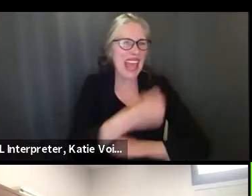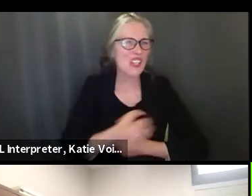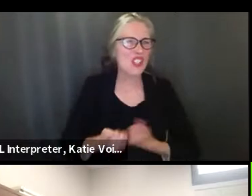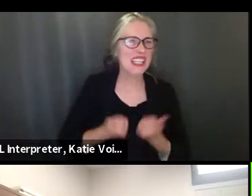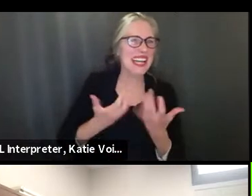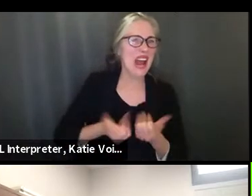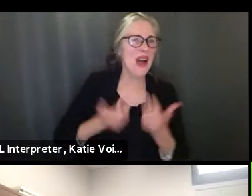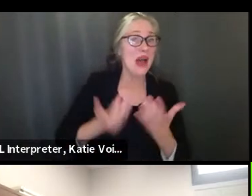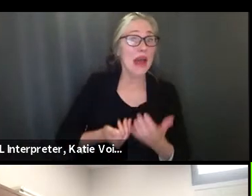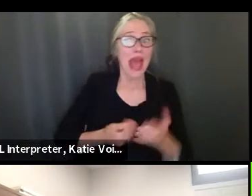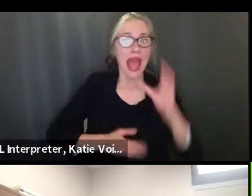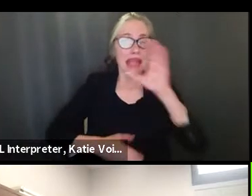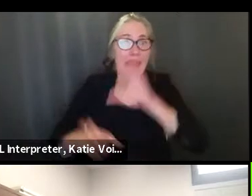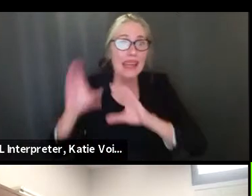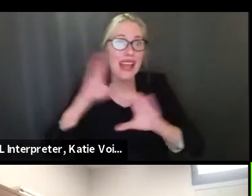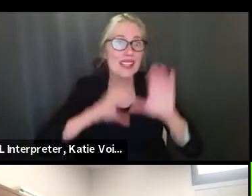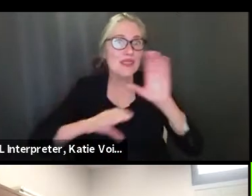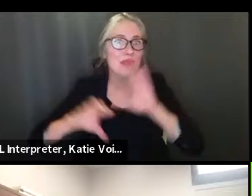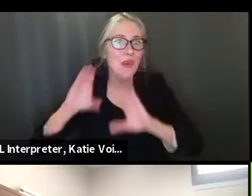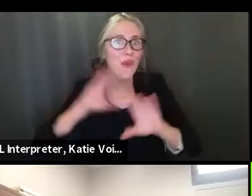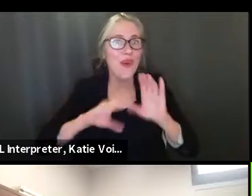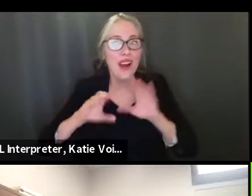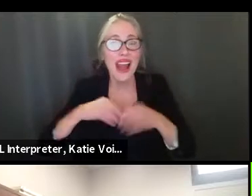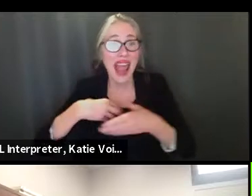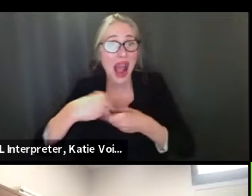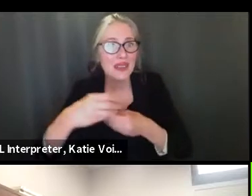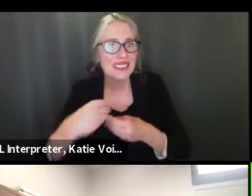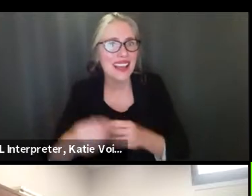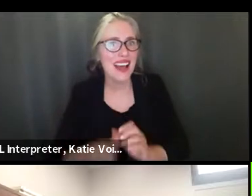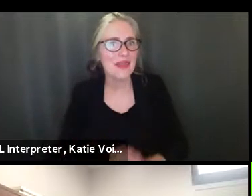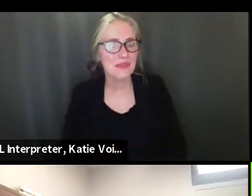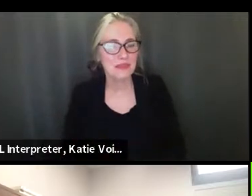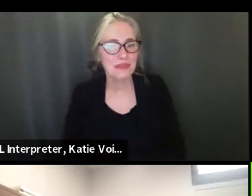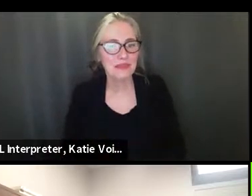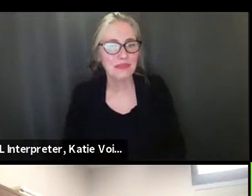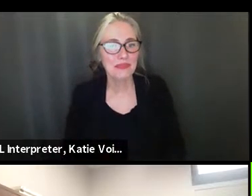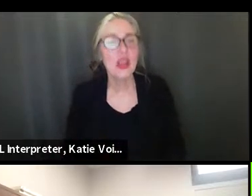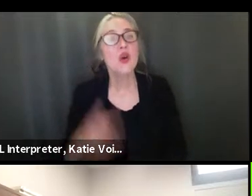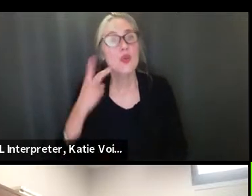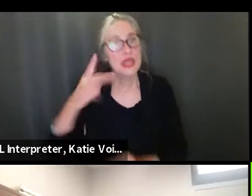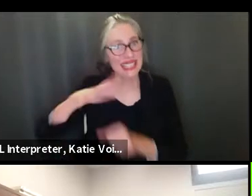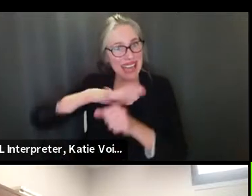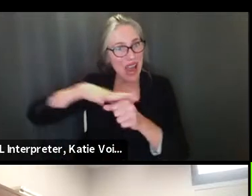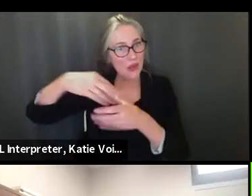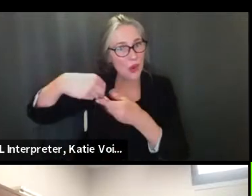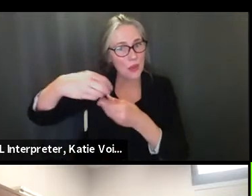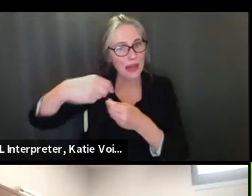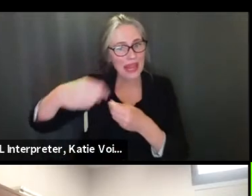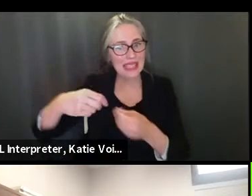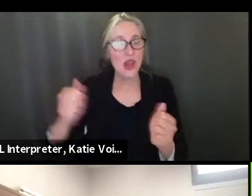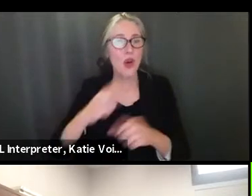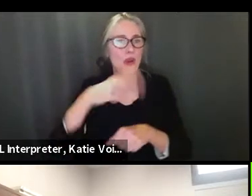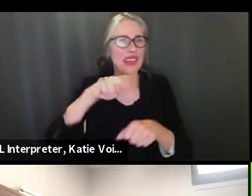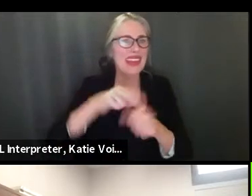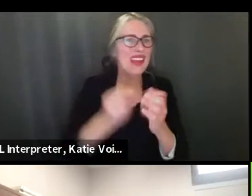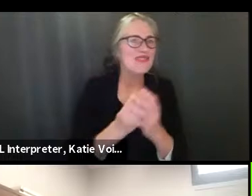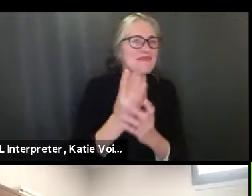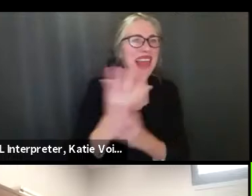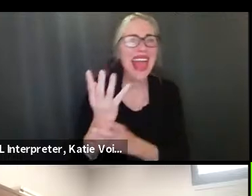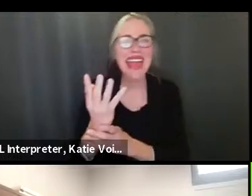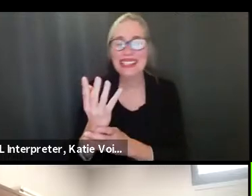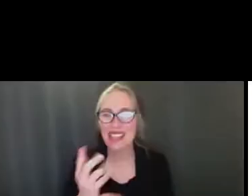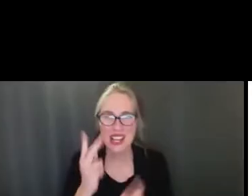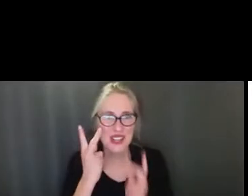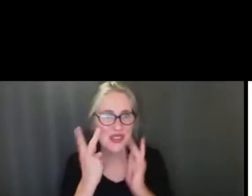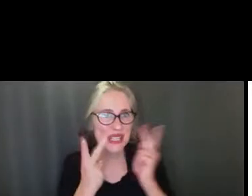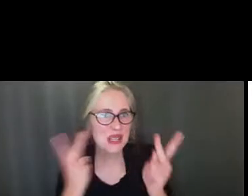to explore STEAM in the outdoors. We see an outdoor space populated with native plants. There are surprises,